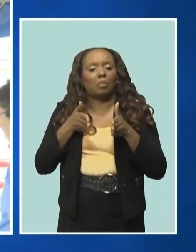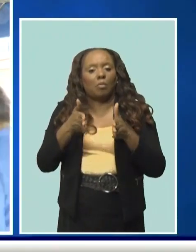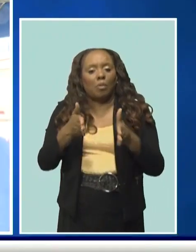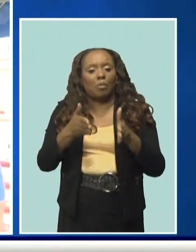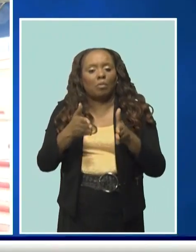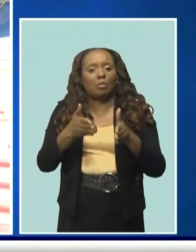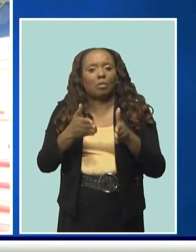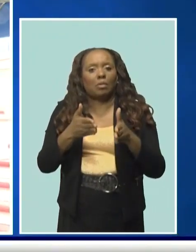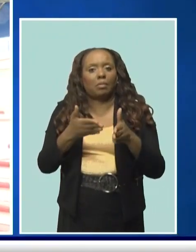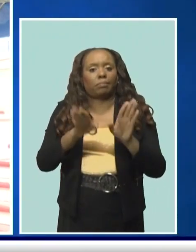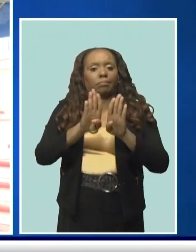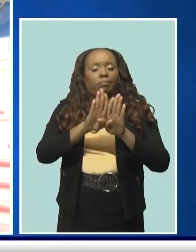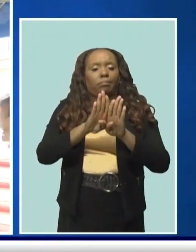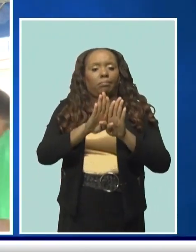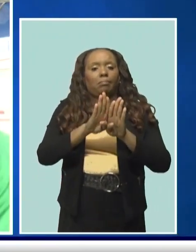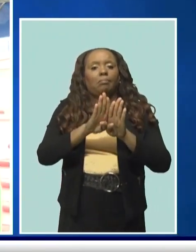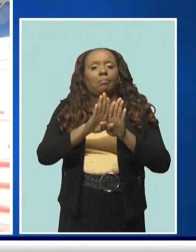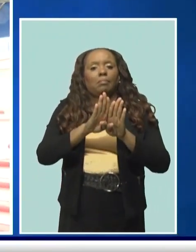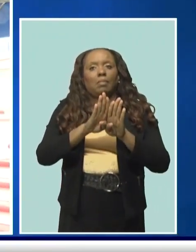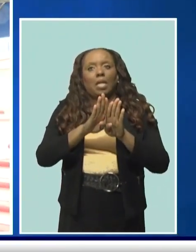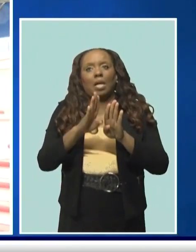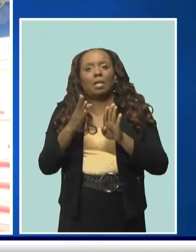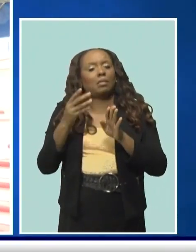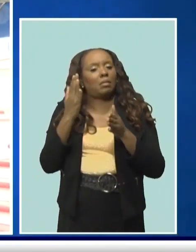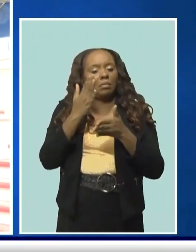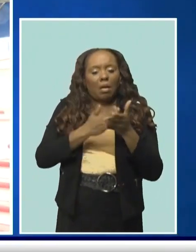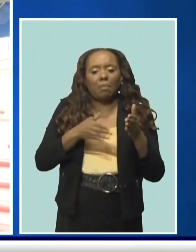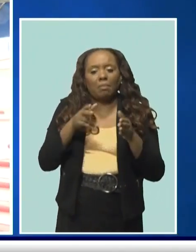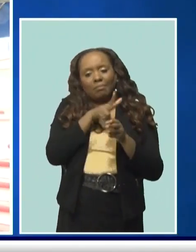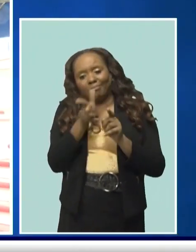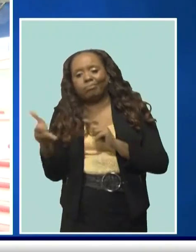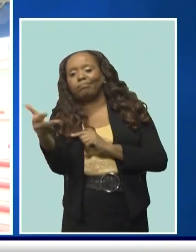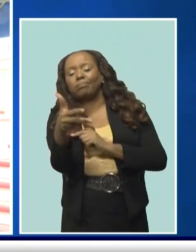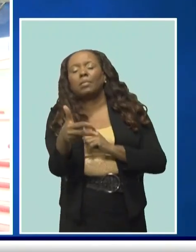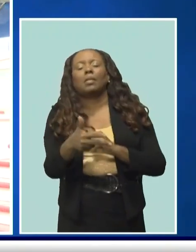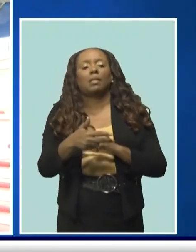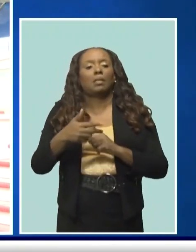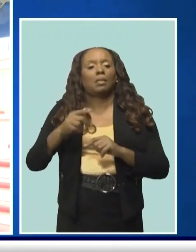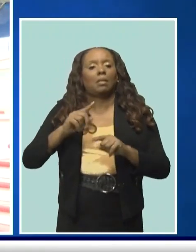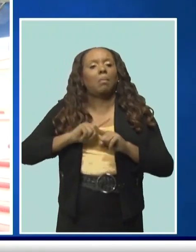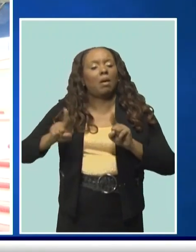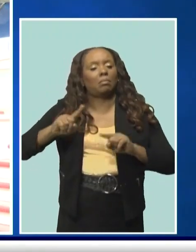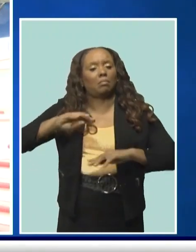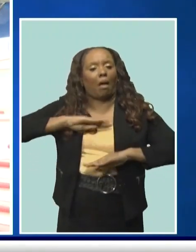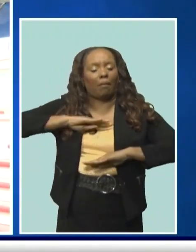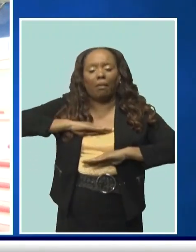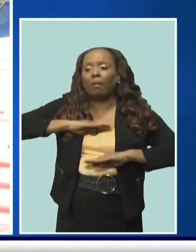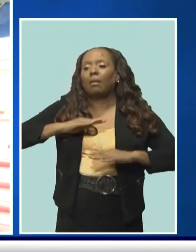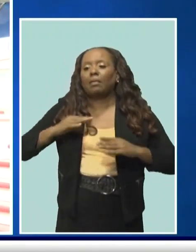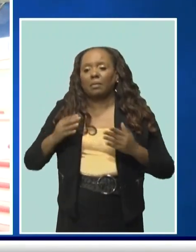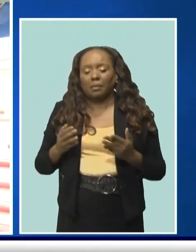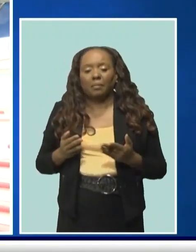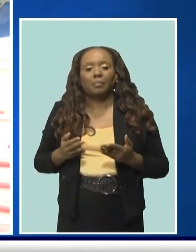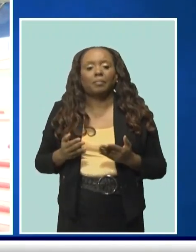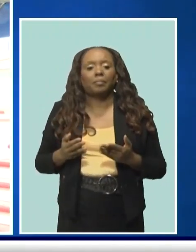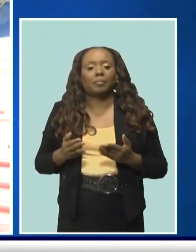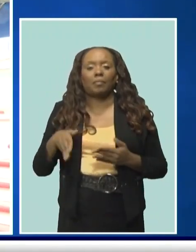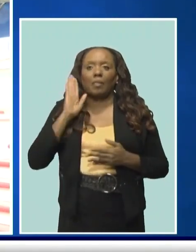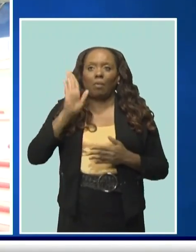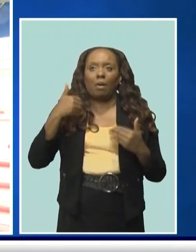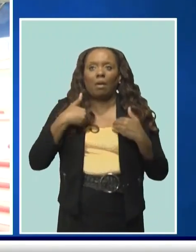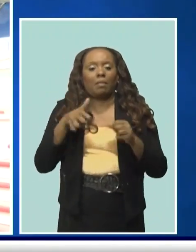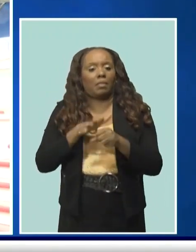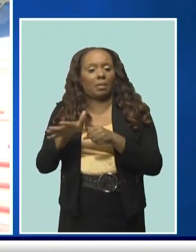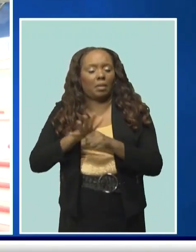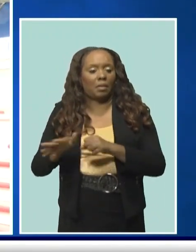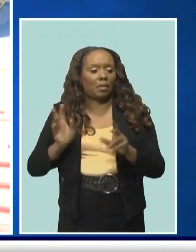tomorrow, anticipating the whole listing of events, but we are quite satisfied. We are very satisfied in that we have enough personnel on the